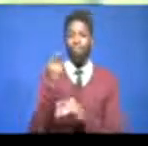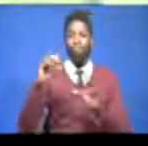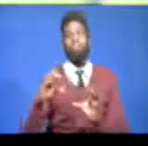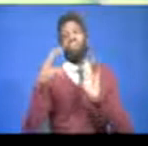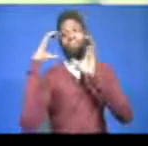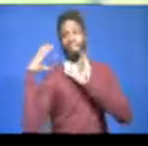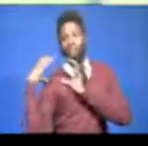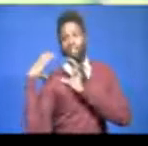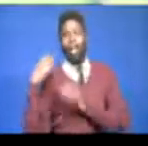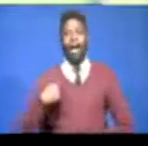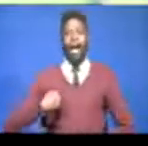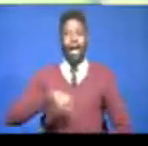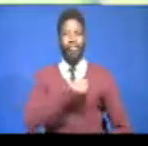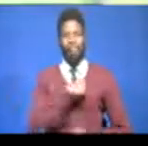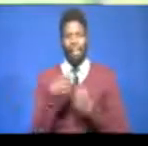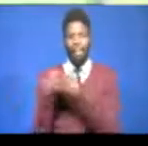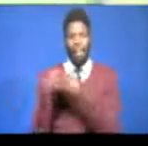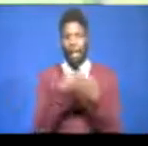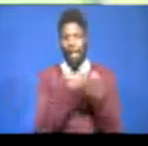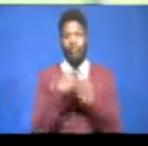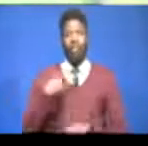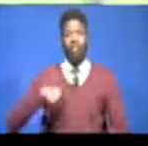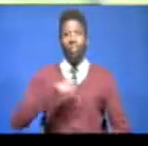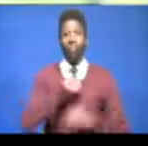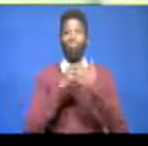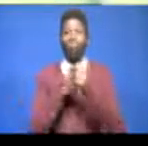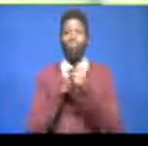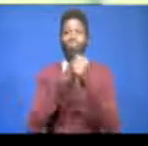country into the new horizon.